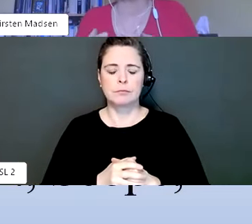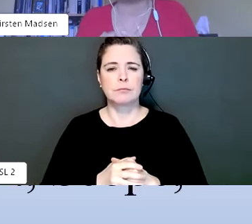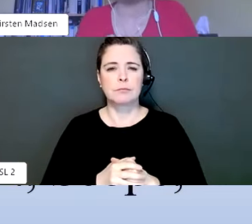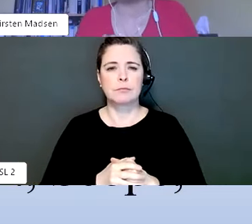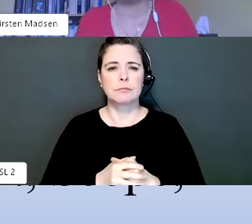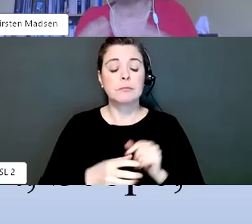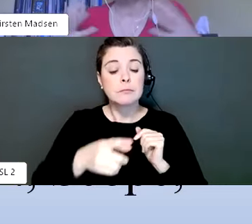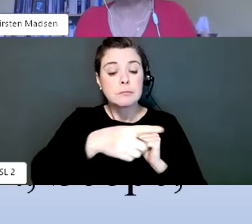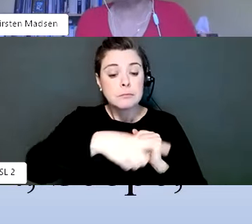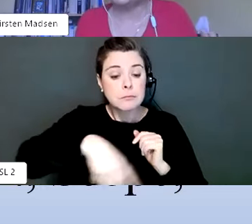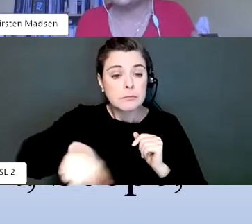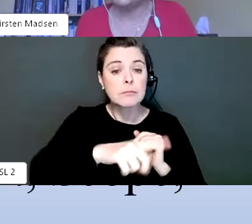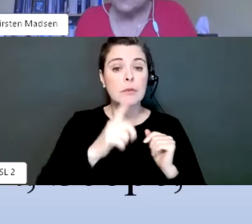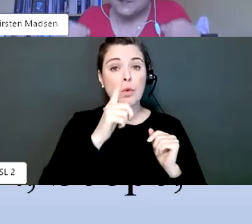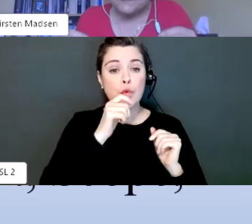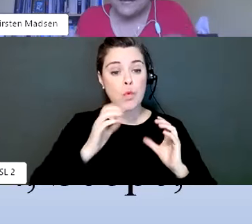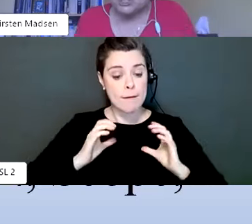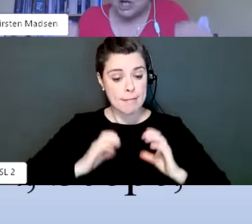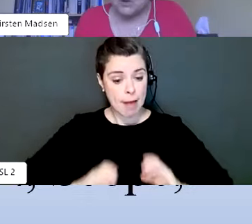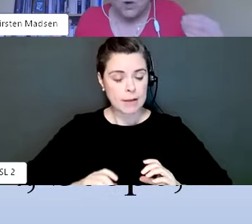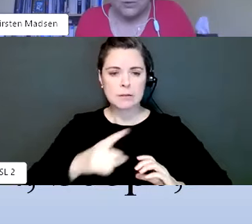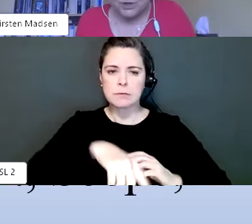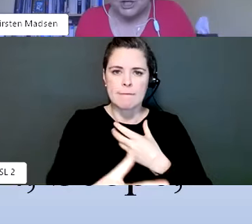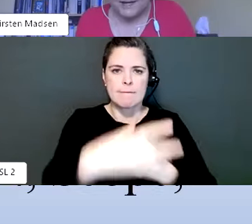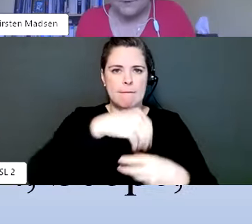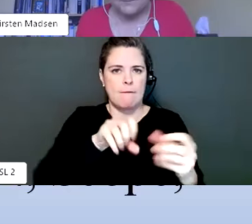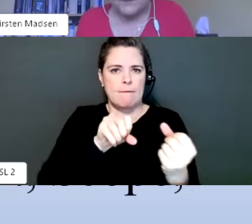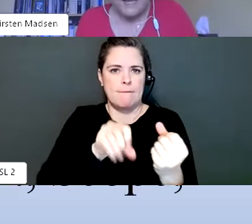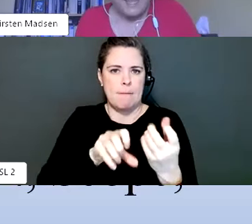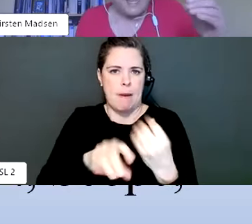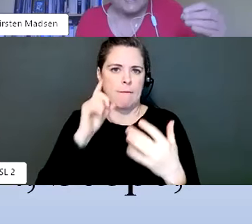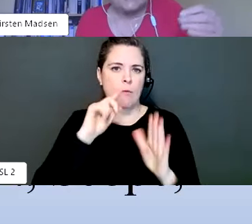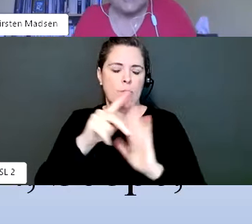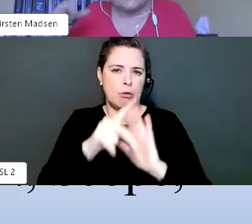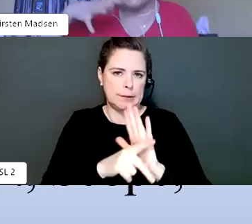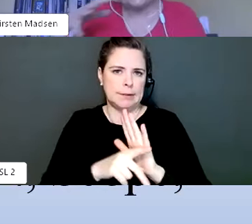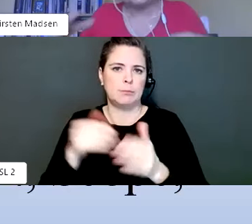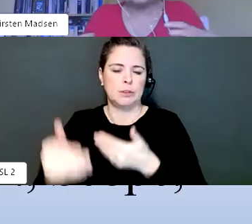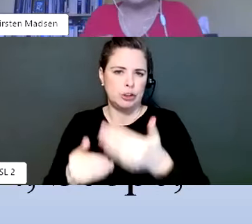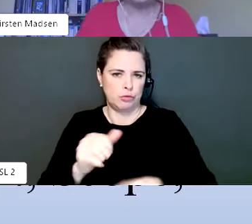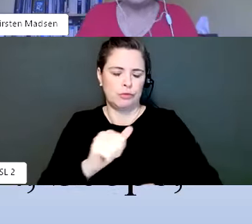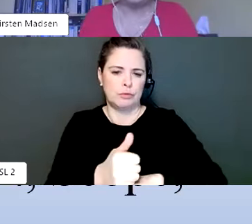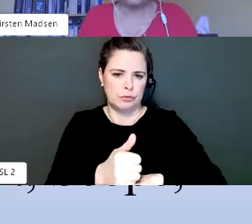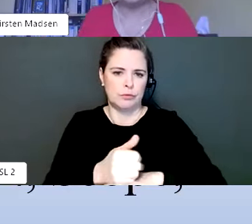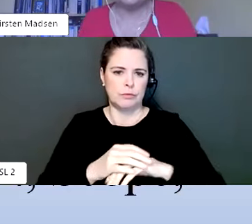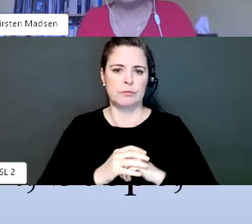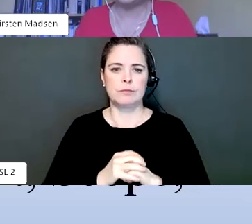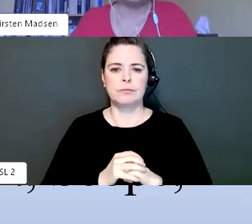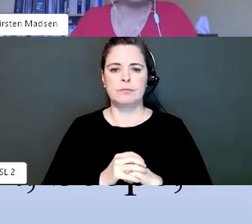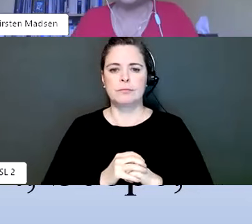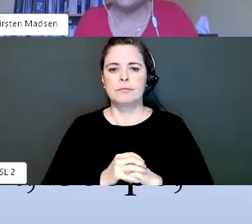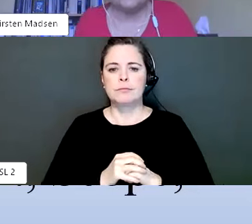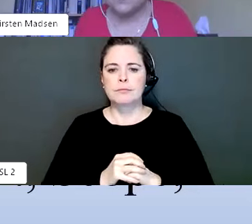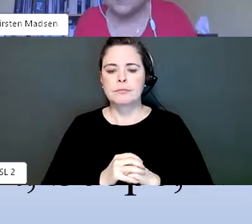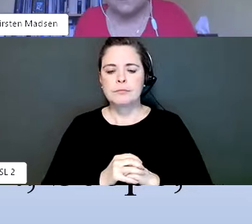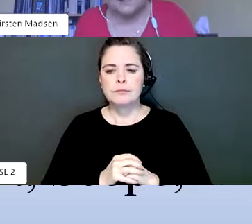it's actually servicing so that they show ownership. And it links to existing policies and procedures so